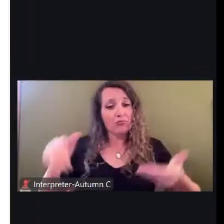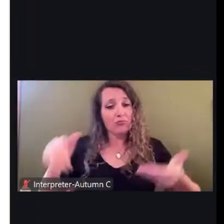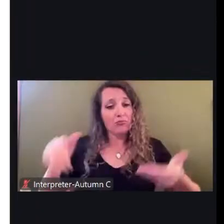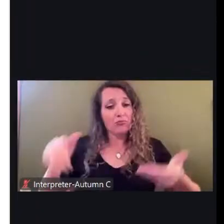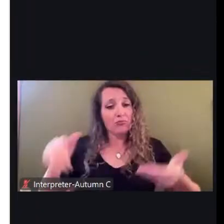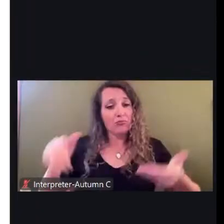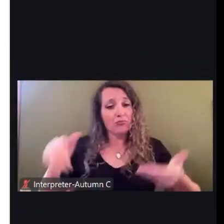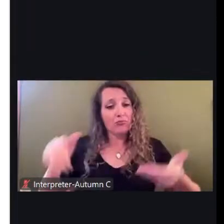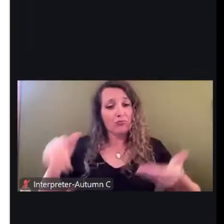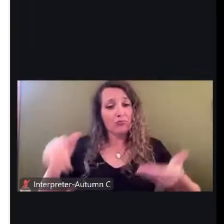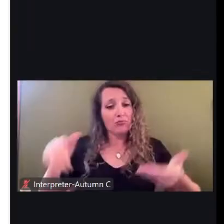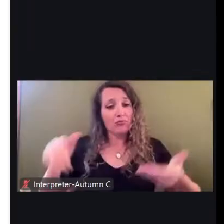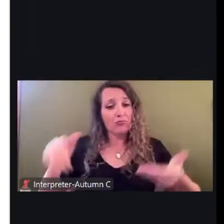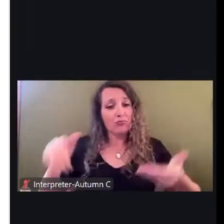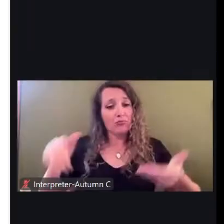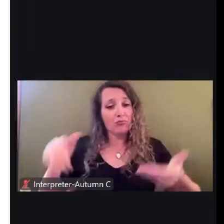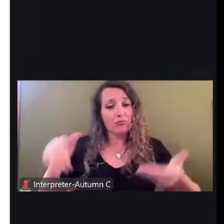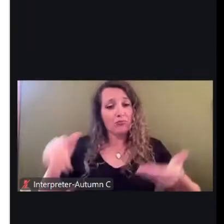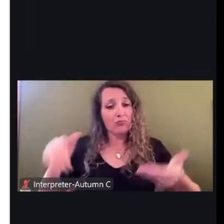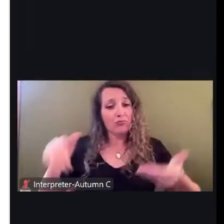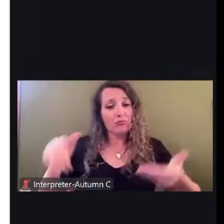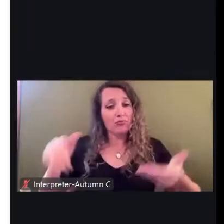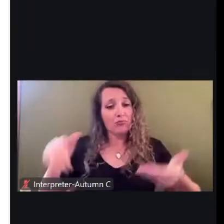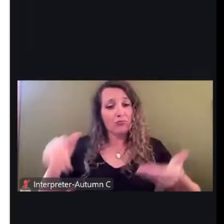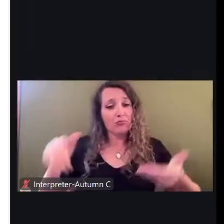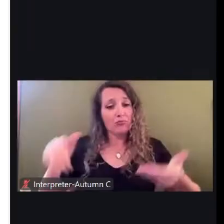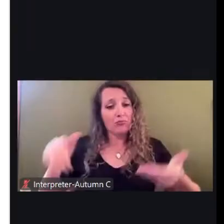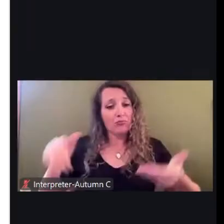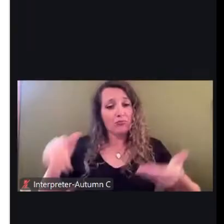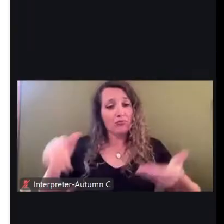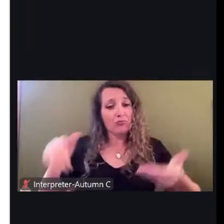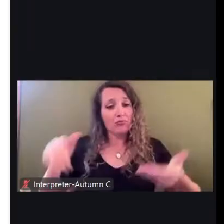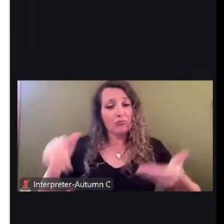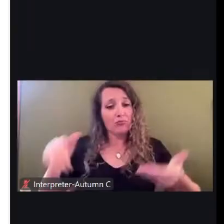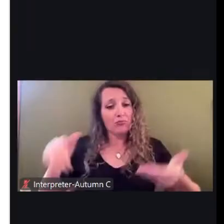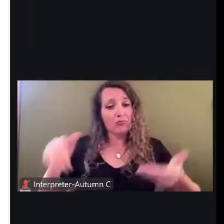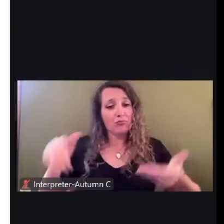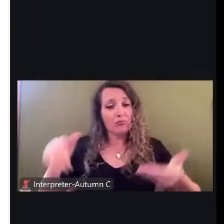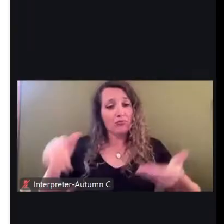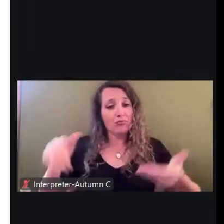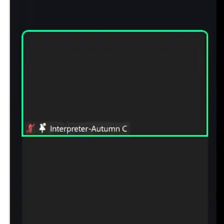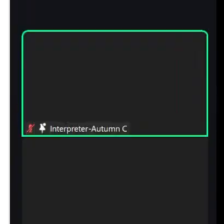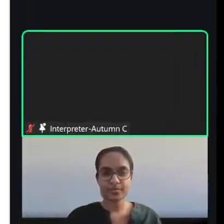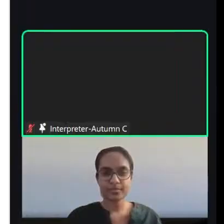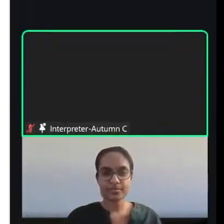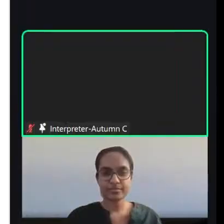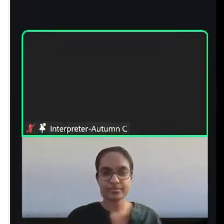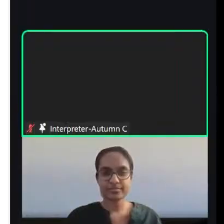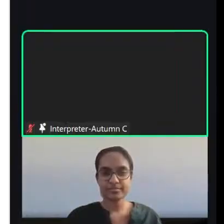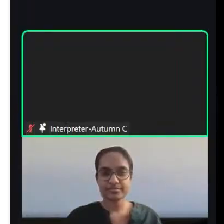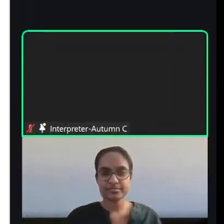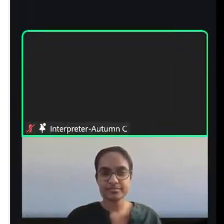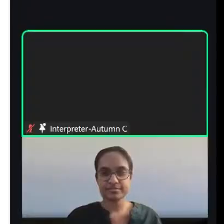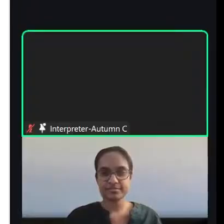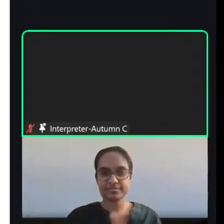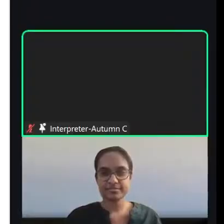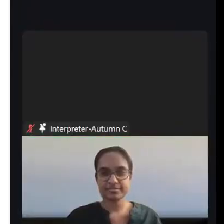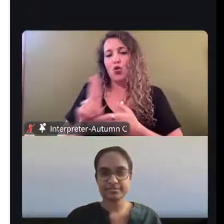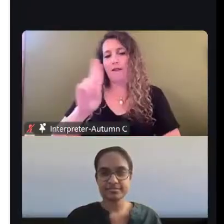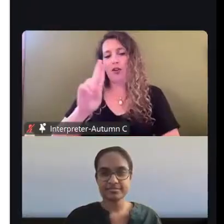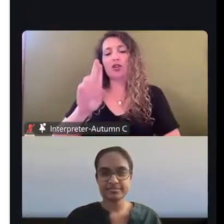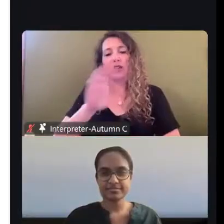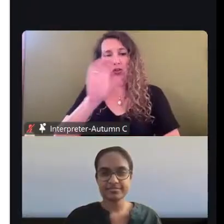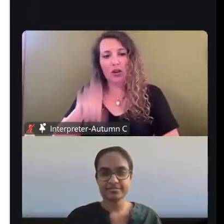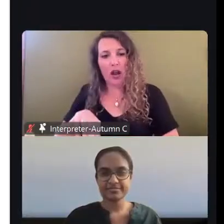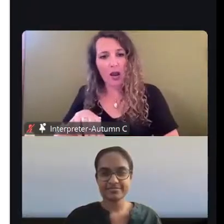Medicine Mutual Mentorship Program, DM3P, and is a Master's of Public Health candidate at the University of Illinois at Chicago. She'll